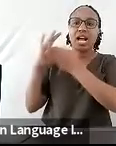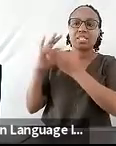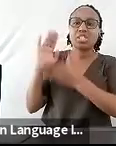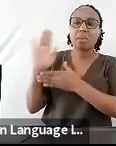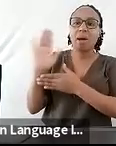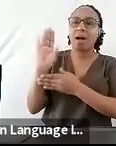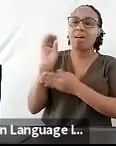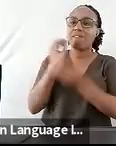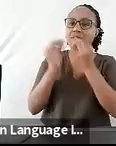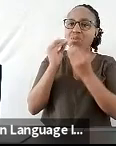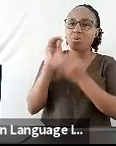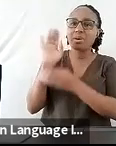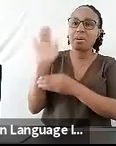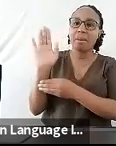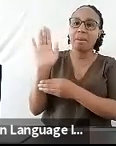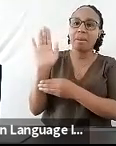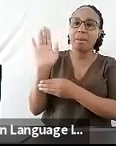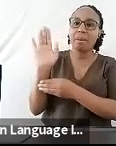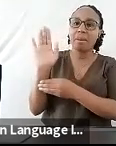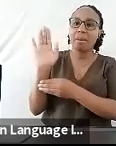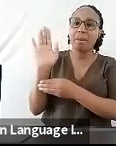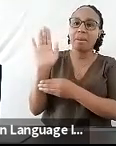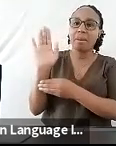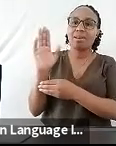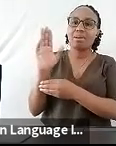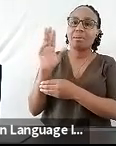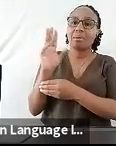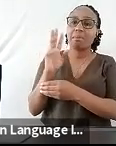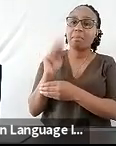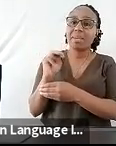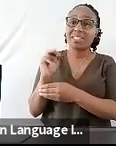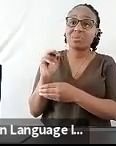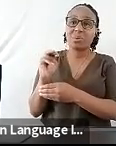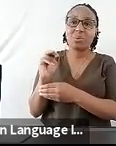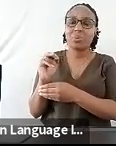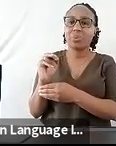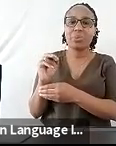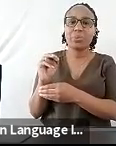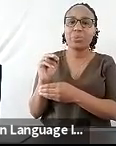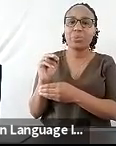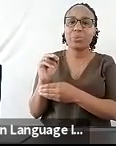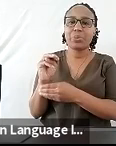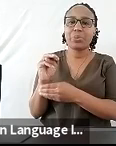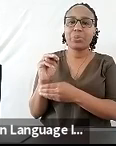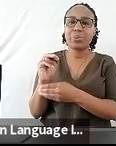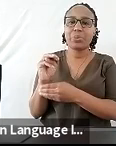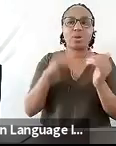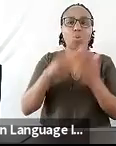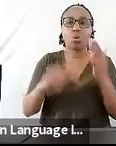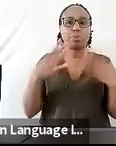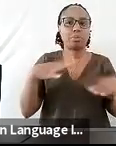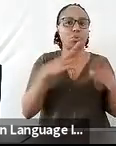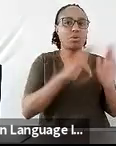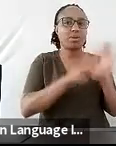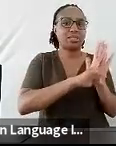Mexico is so much more than how it is represented in popular culture. It's one of the most diverse countries